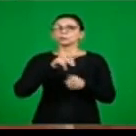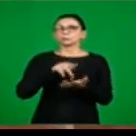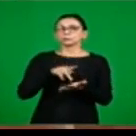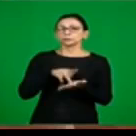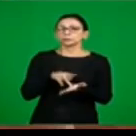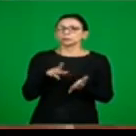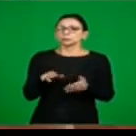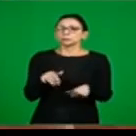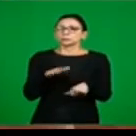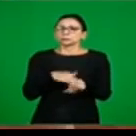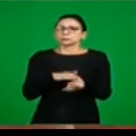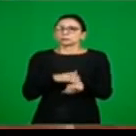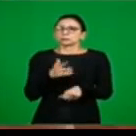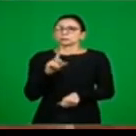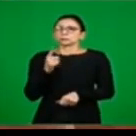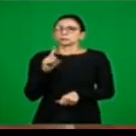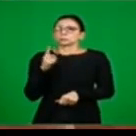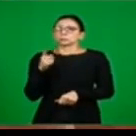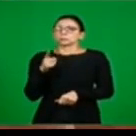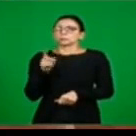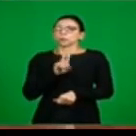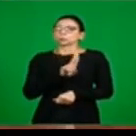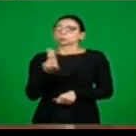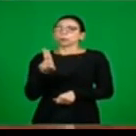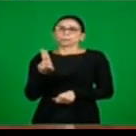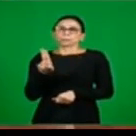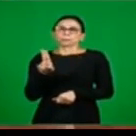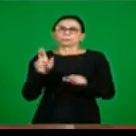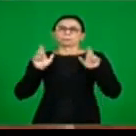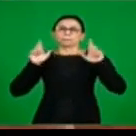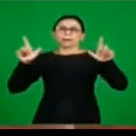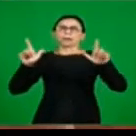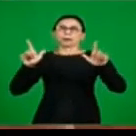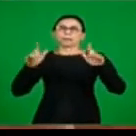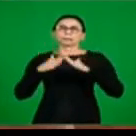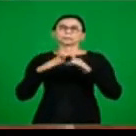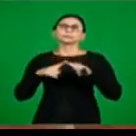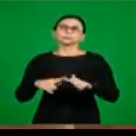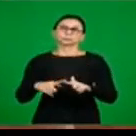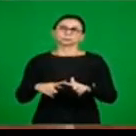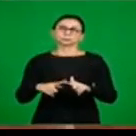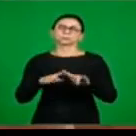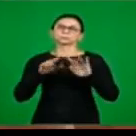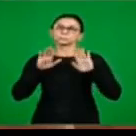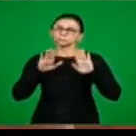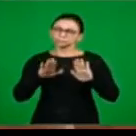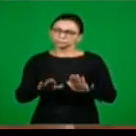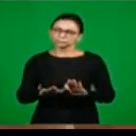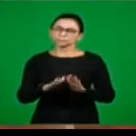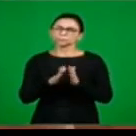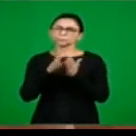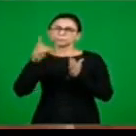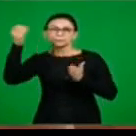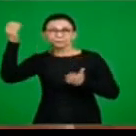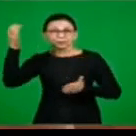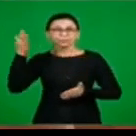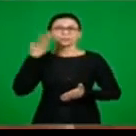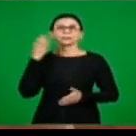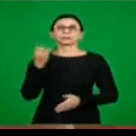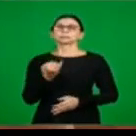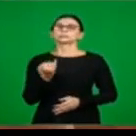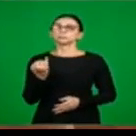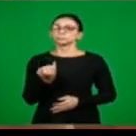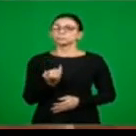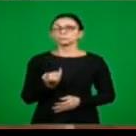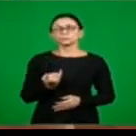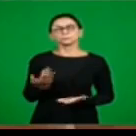responsibility. We don't have responsibility with a denomination. We have responsibility with a living word. And